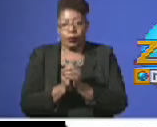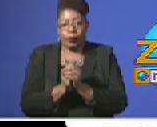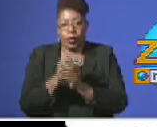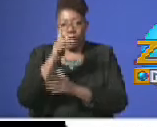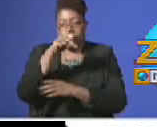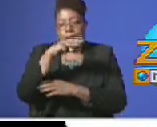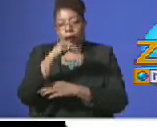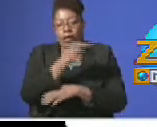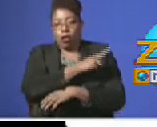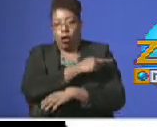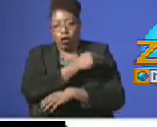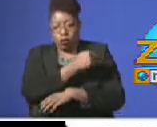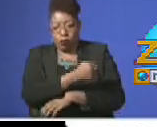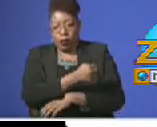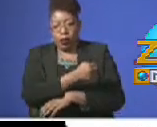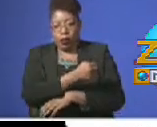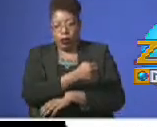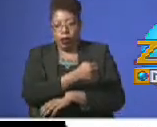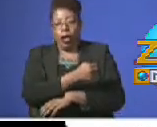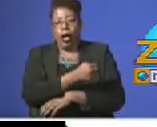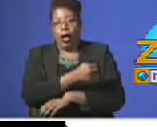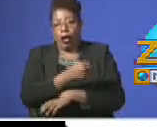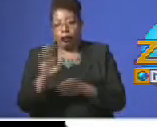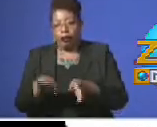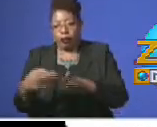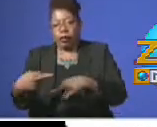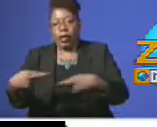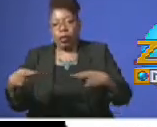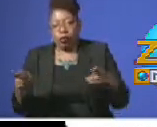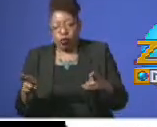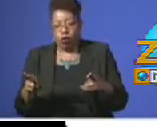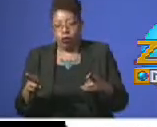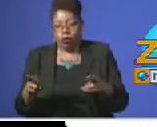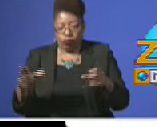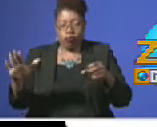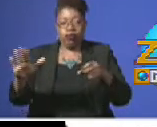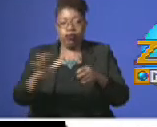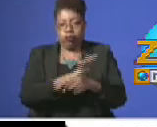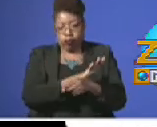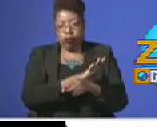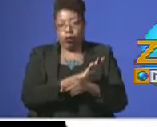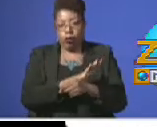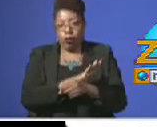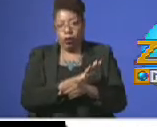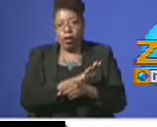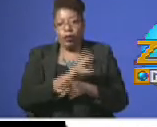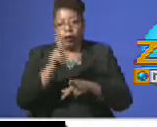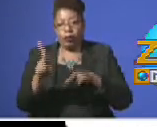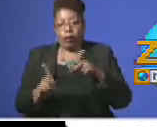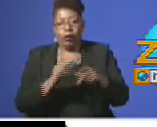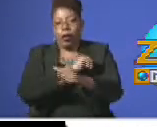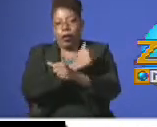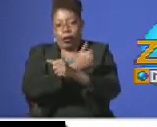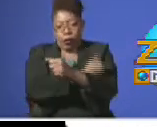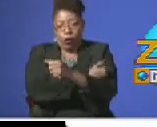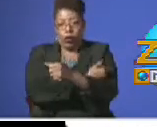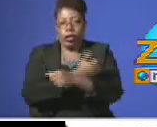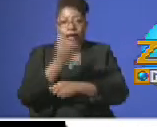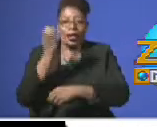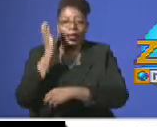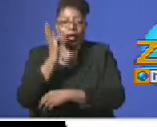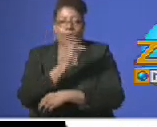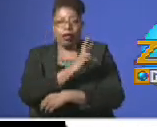The Princess Margaret Hospital's morgue, 4 times over its capacity. According to Managing Director of the Public Hospitals Authority, Catherine